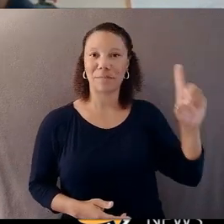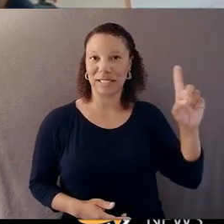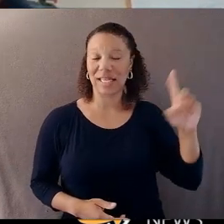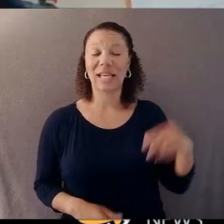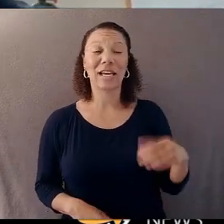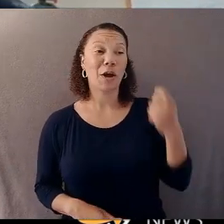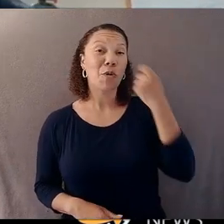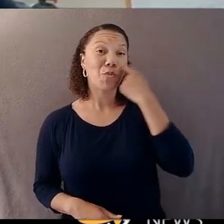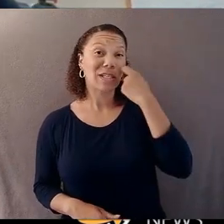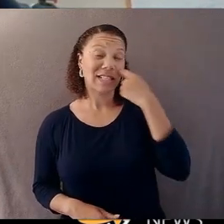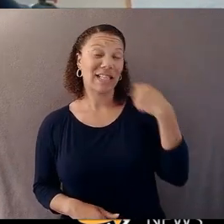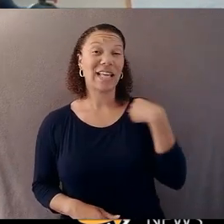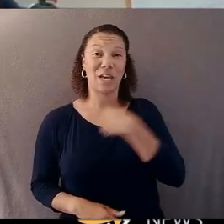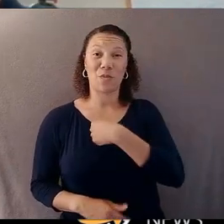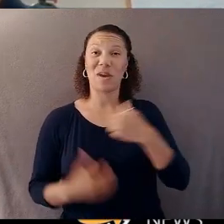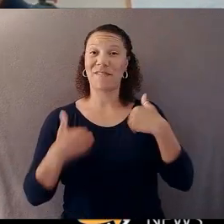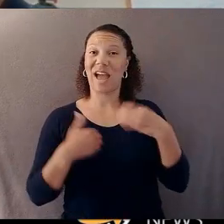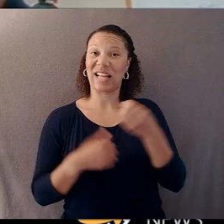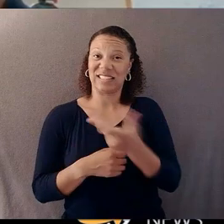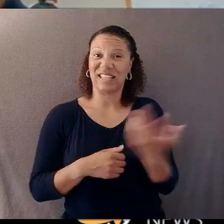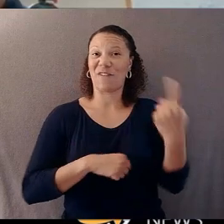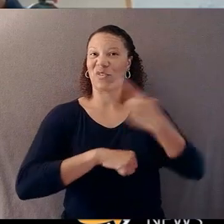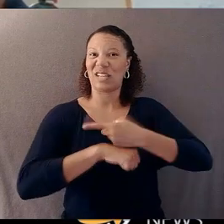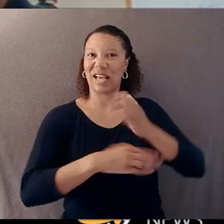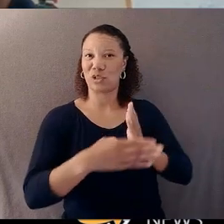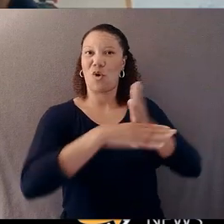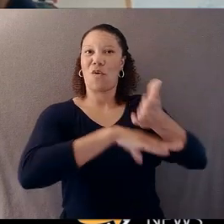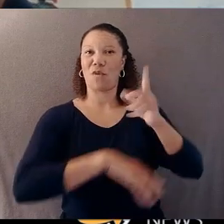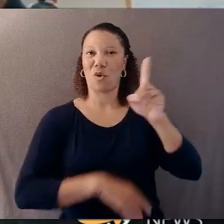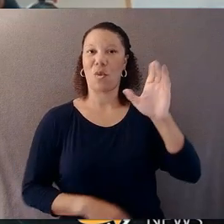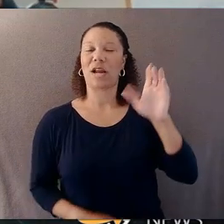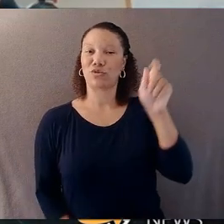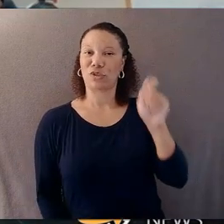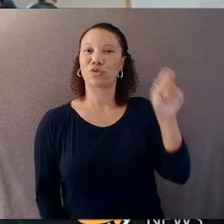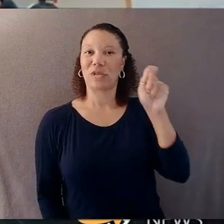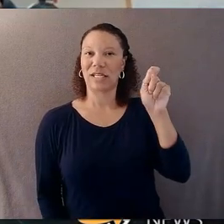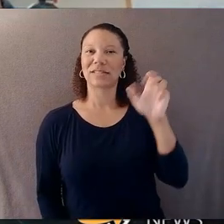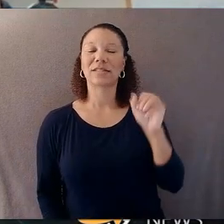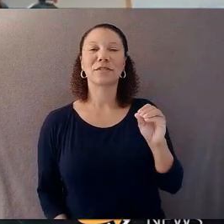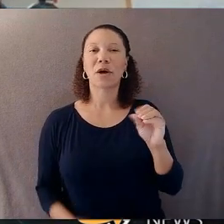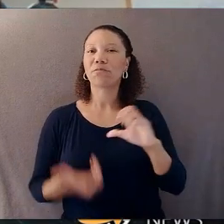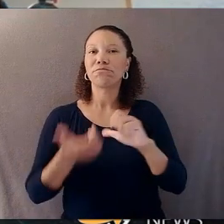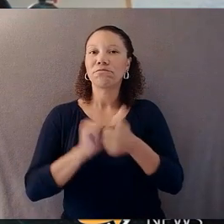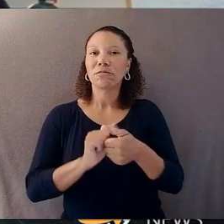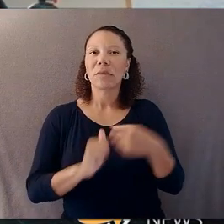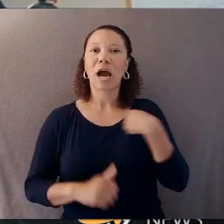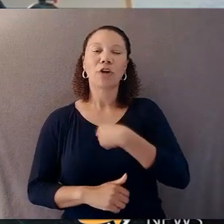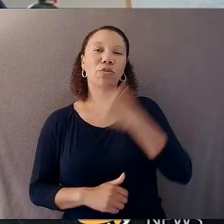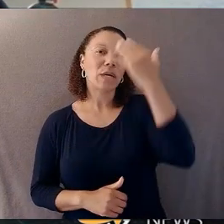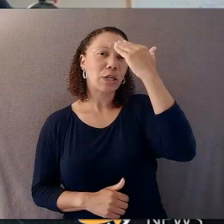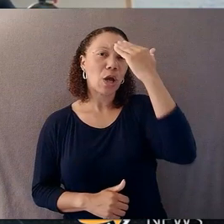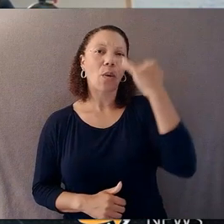lot of 100-degree plus weather in our forecast. So how can we tell if we have the